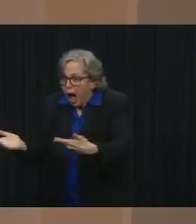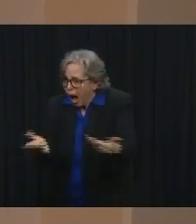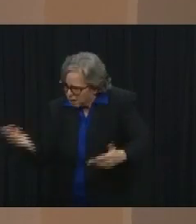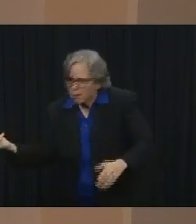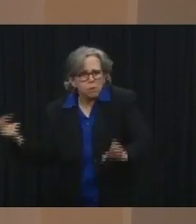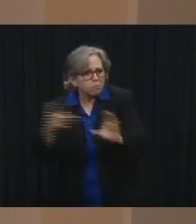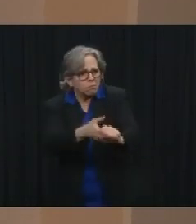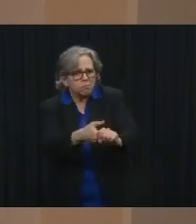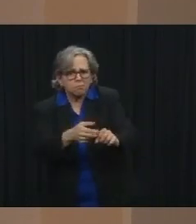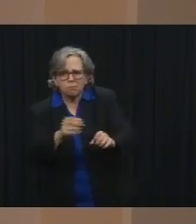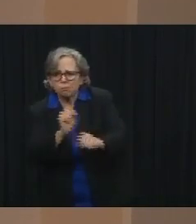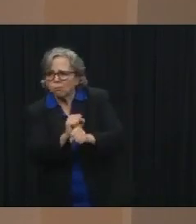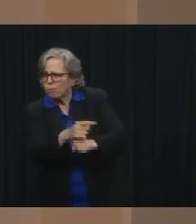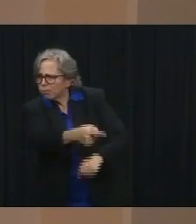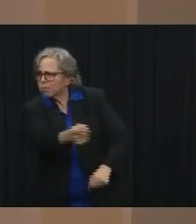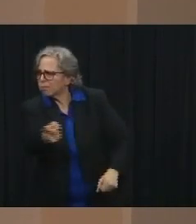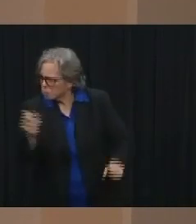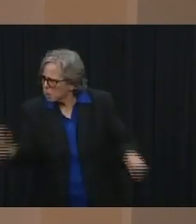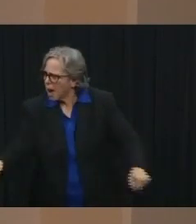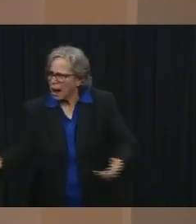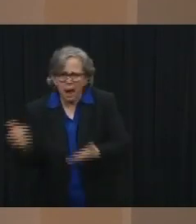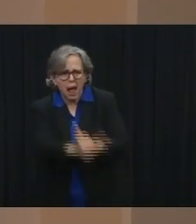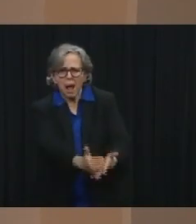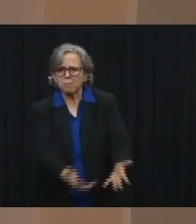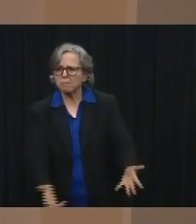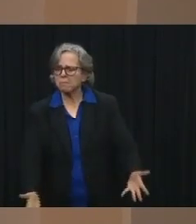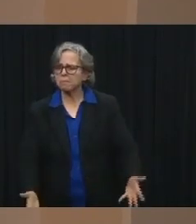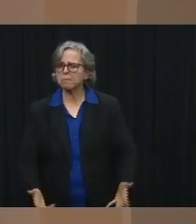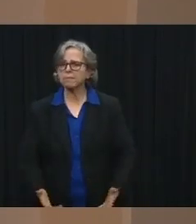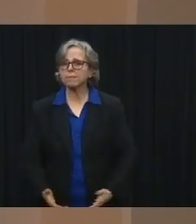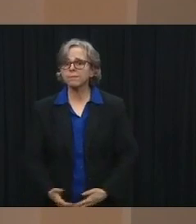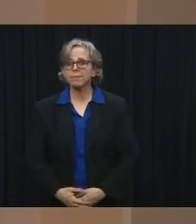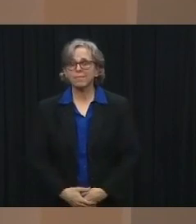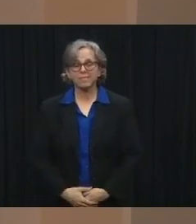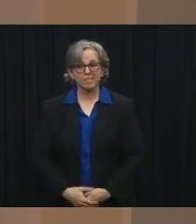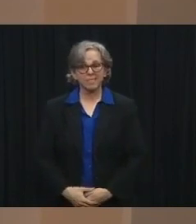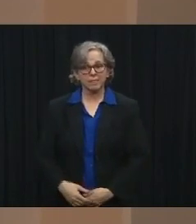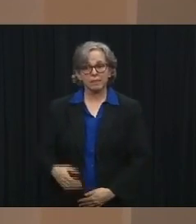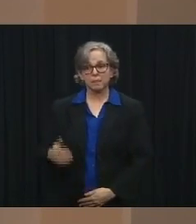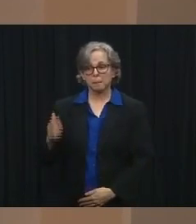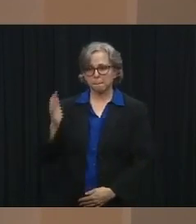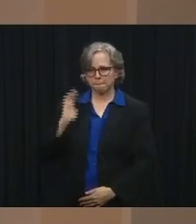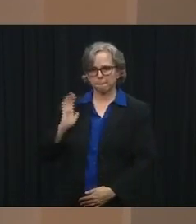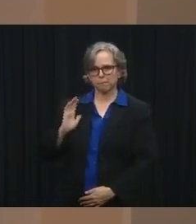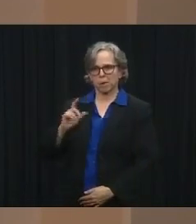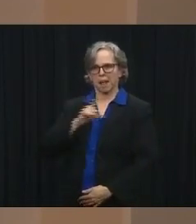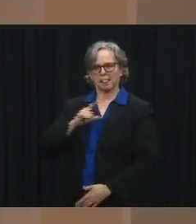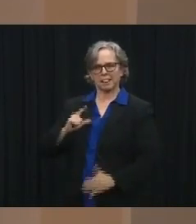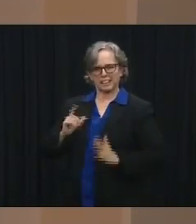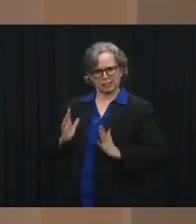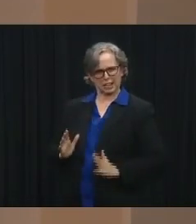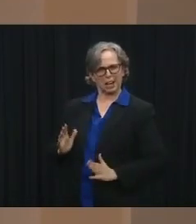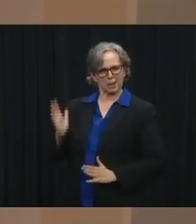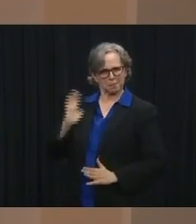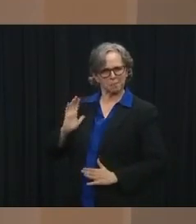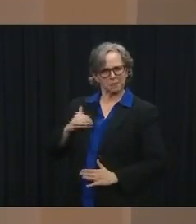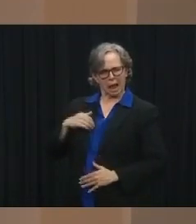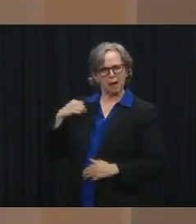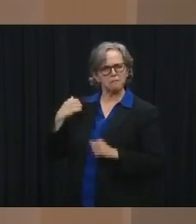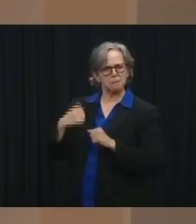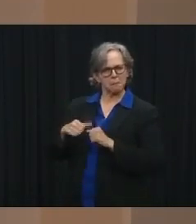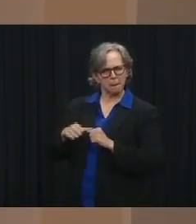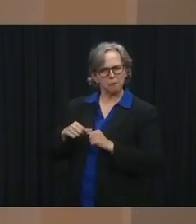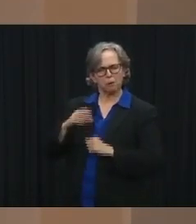do so. One of the things that, as a former legislator, I recall in going through 9/11 and going